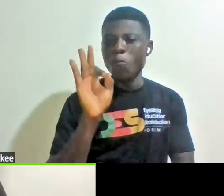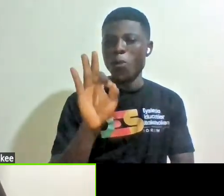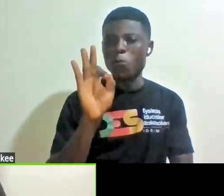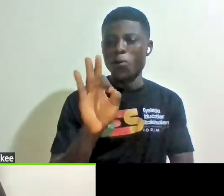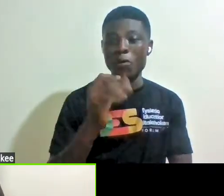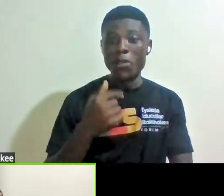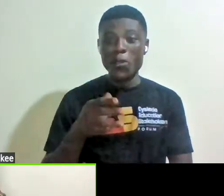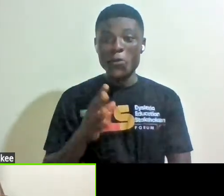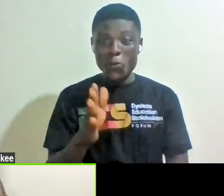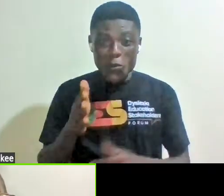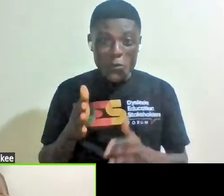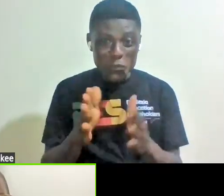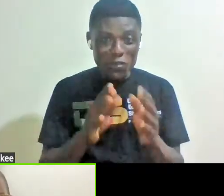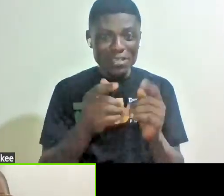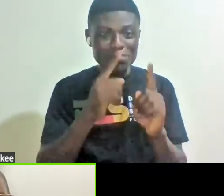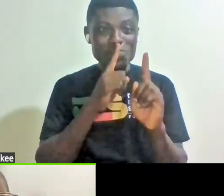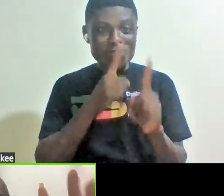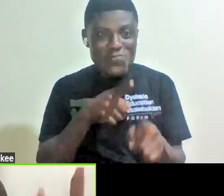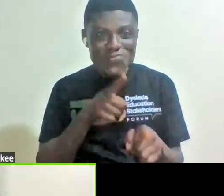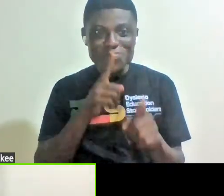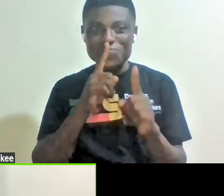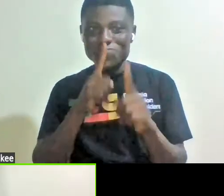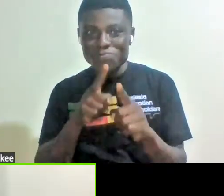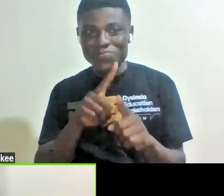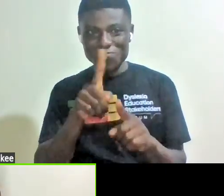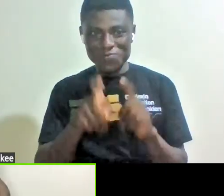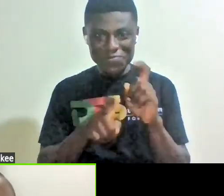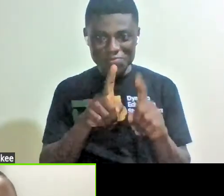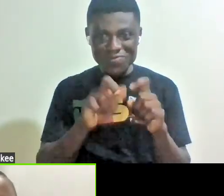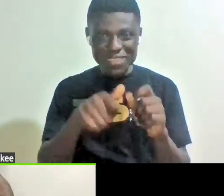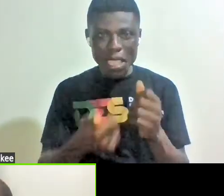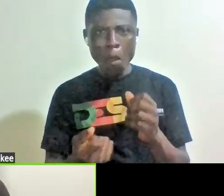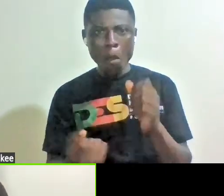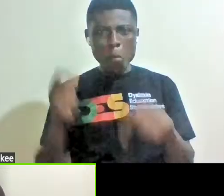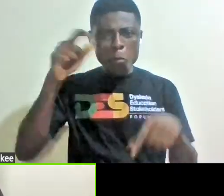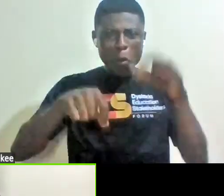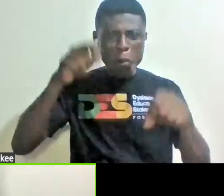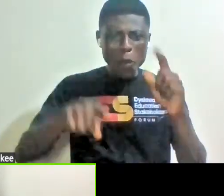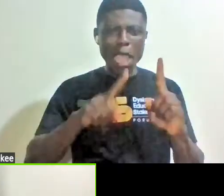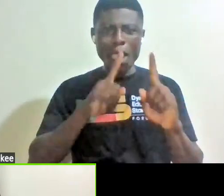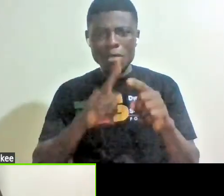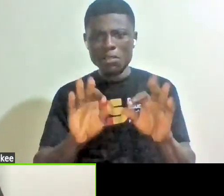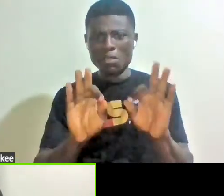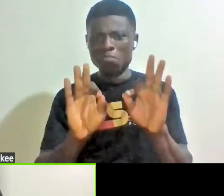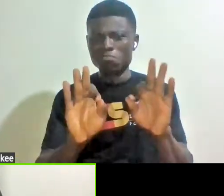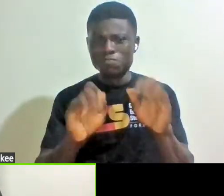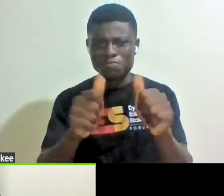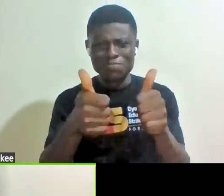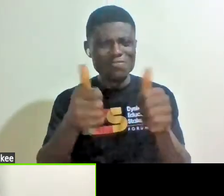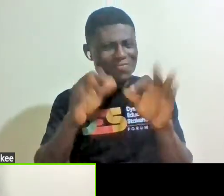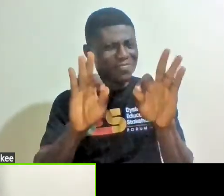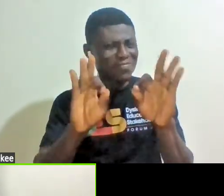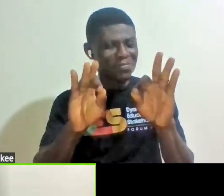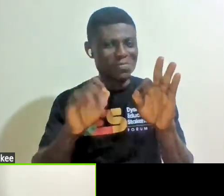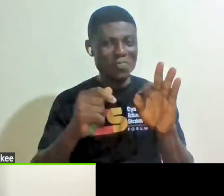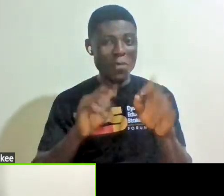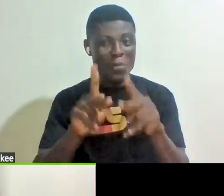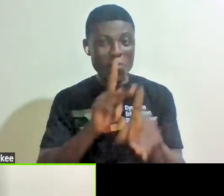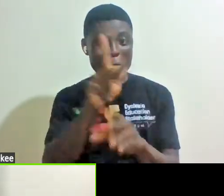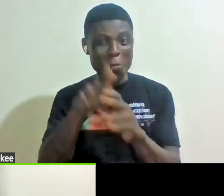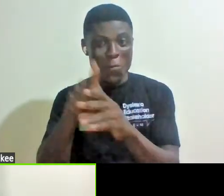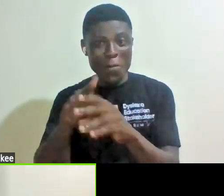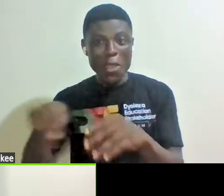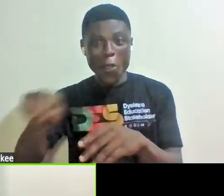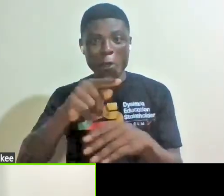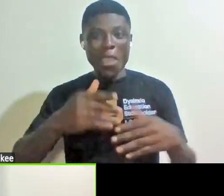were able to answer the questions that kept coming in was really great. I think our participants will be very